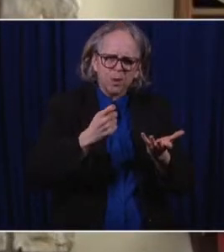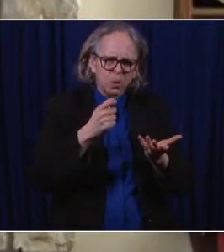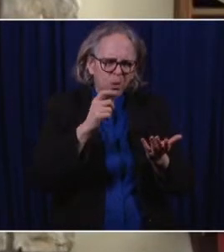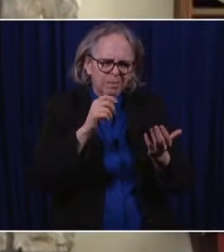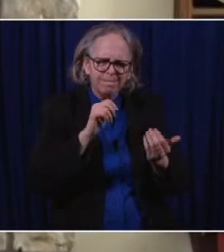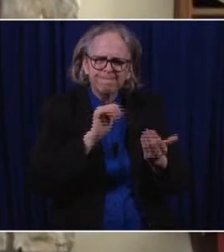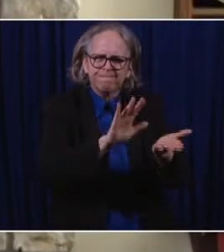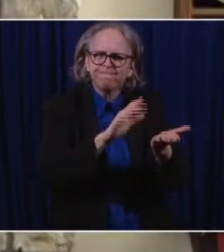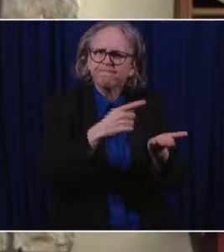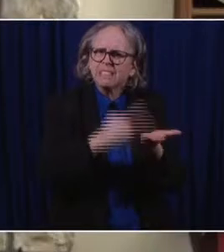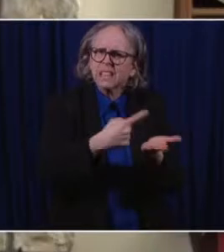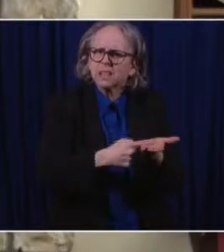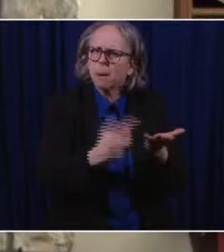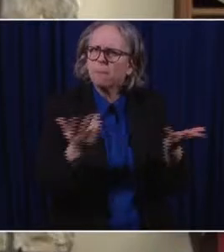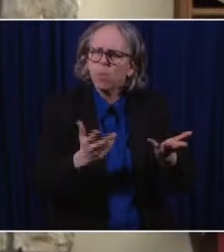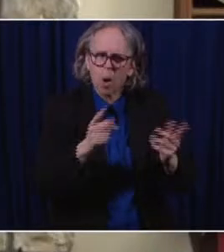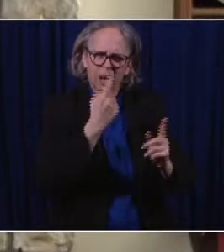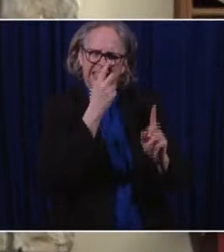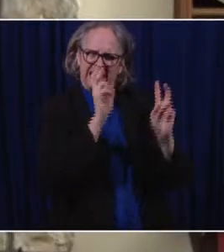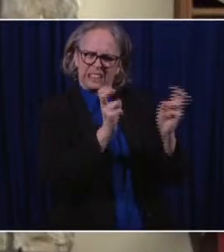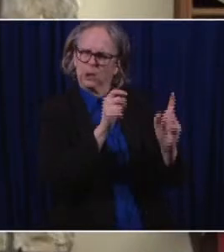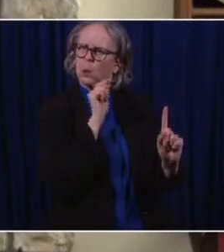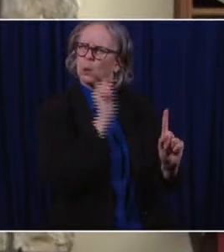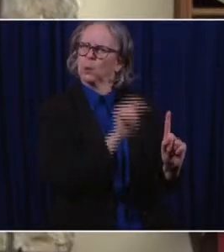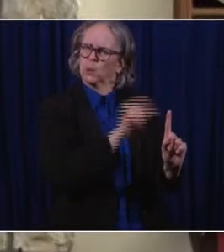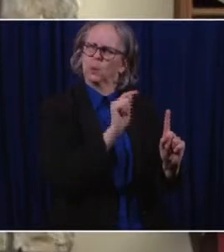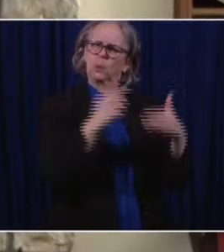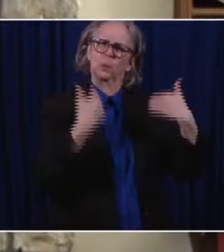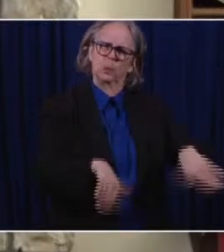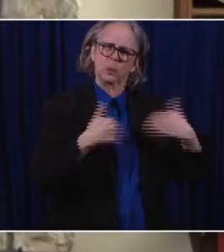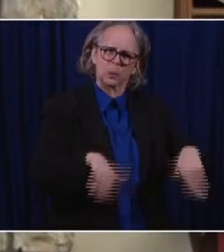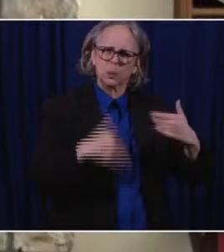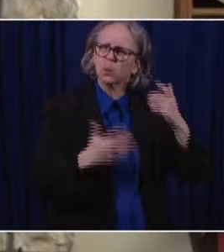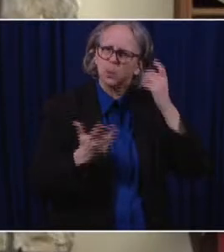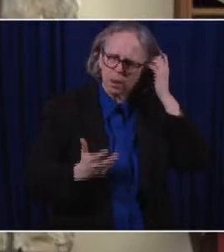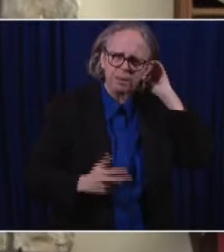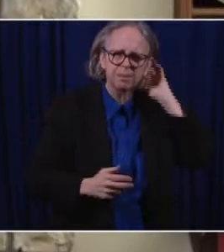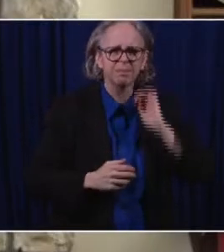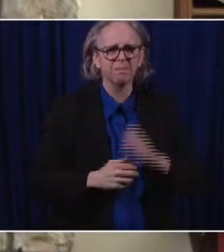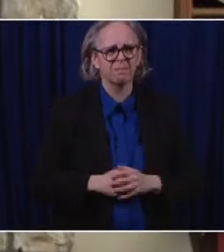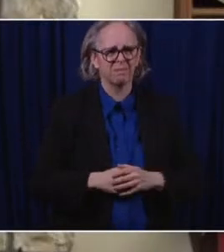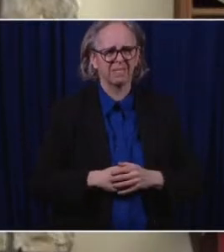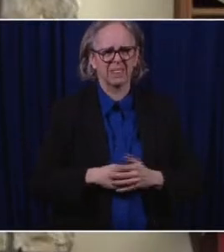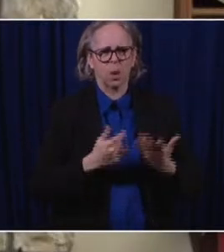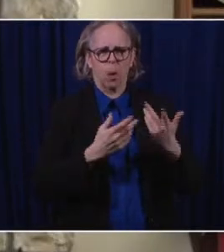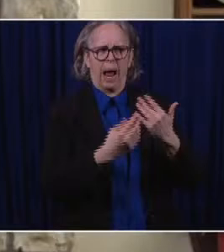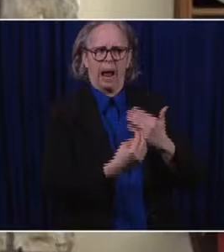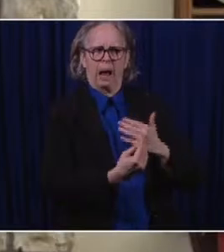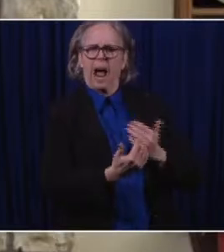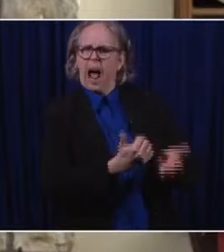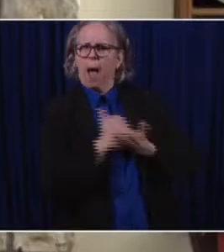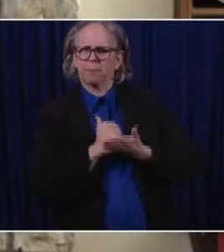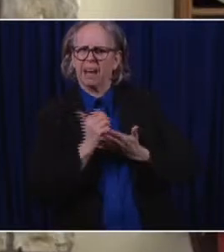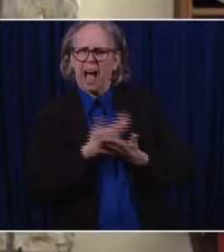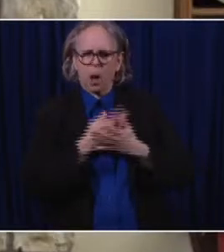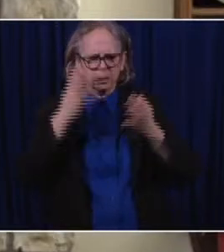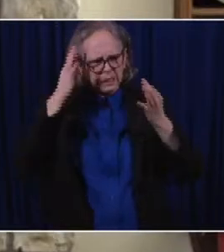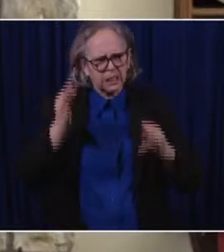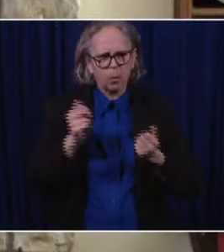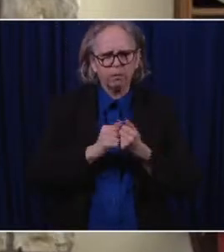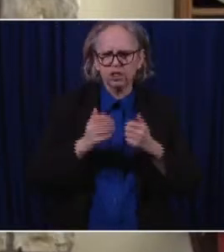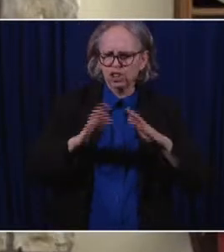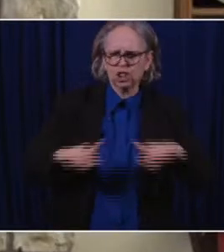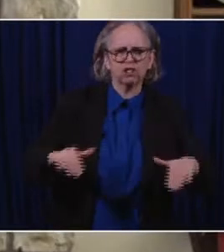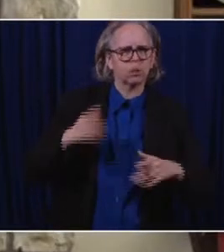that will result in some of the most important decisions that we can make for the children in the state of Ohio. This is a